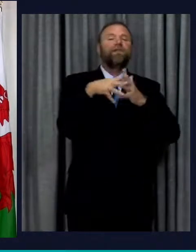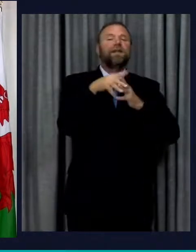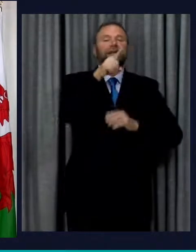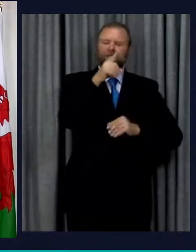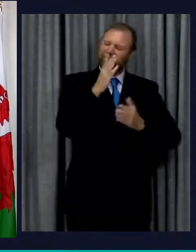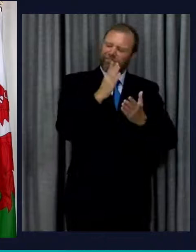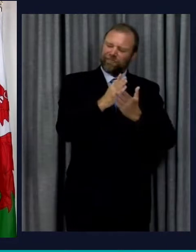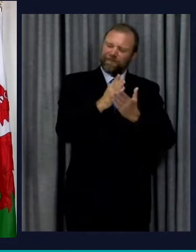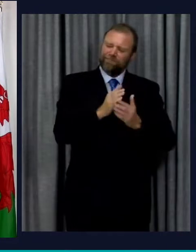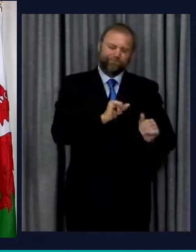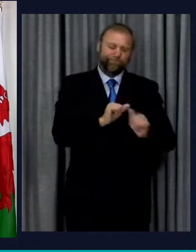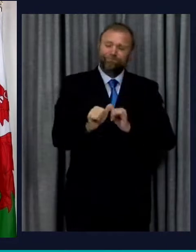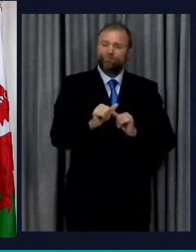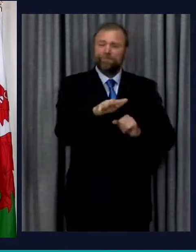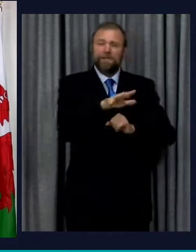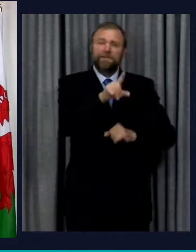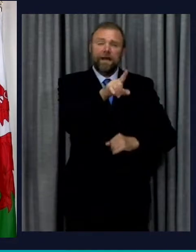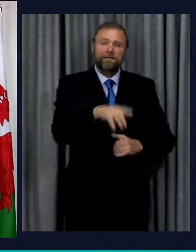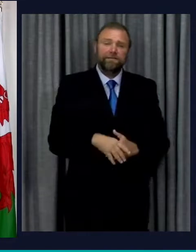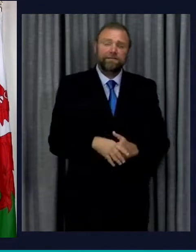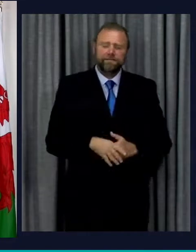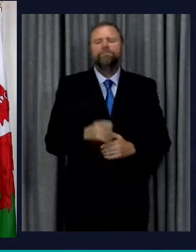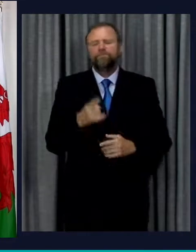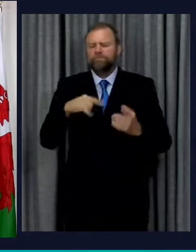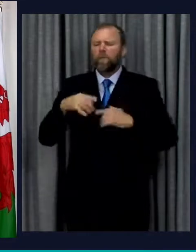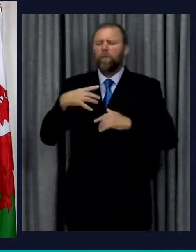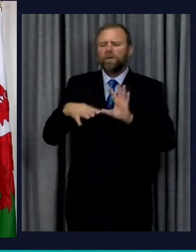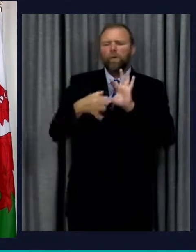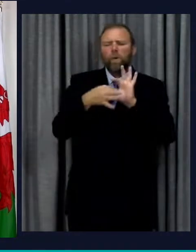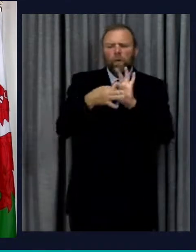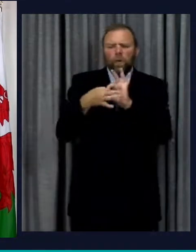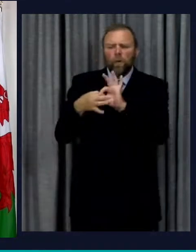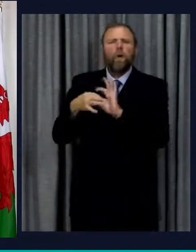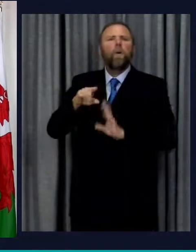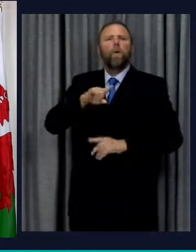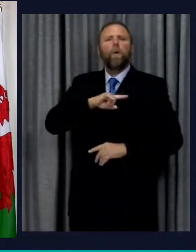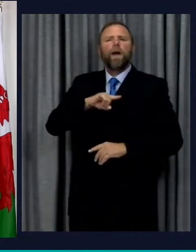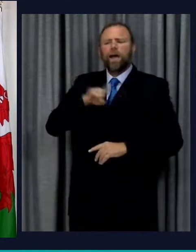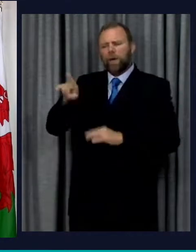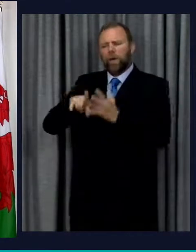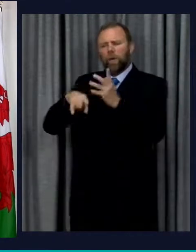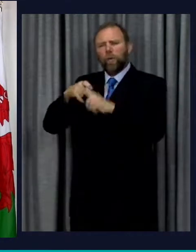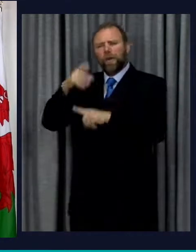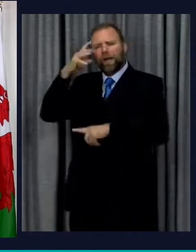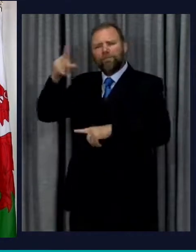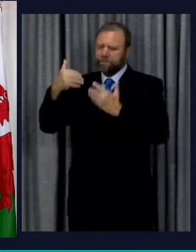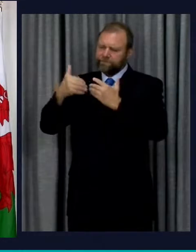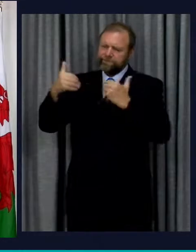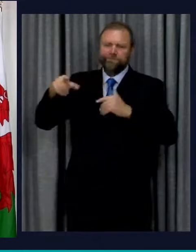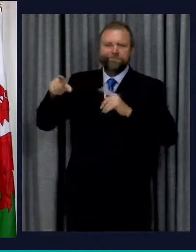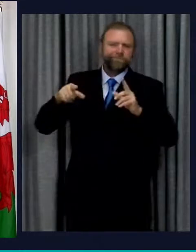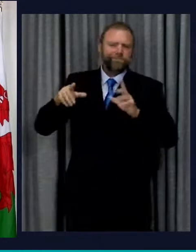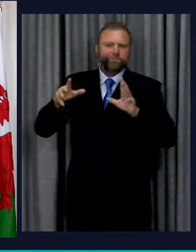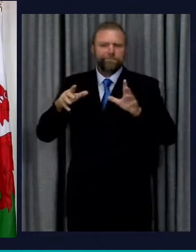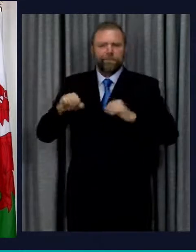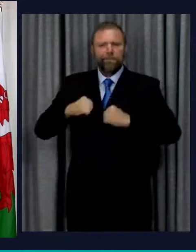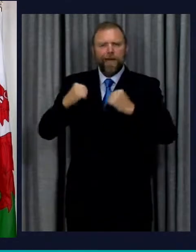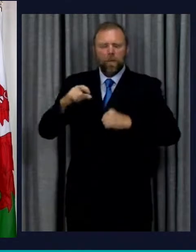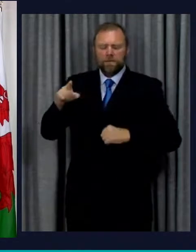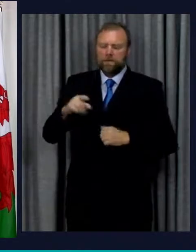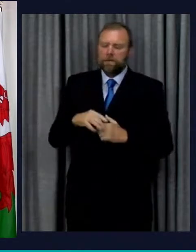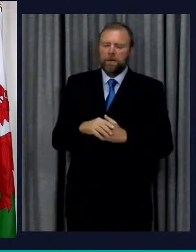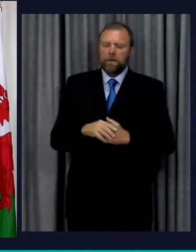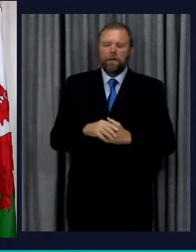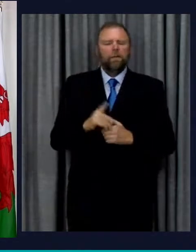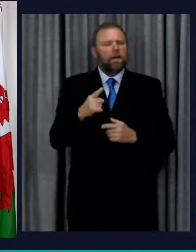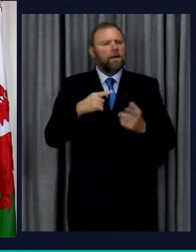that requires the UK government to work with us to do that because of the different split in powers. I think there's a real opportunity there to not just provide